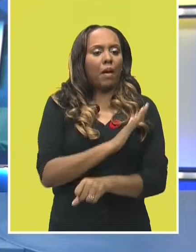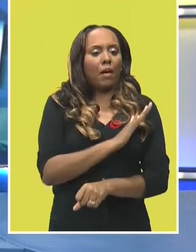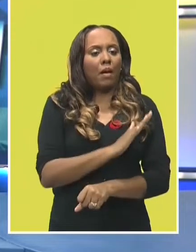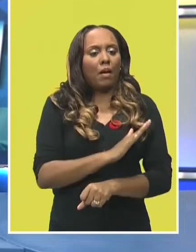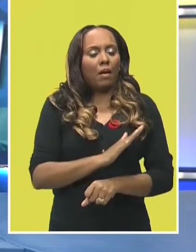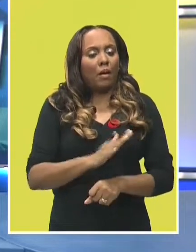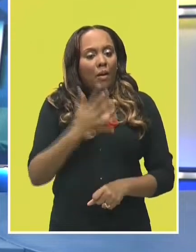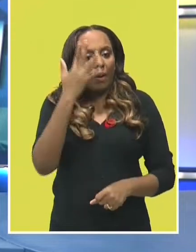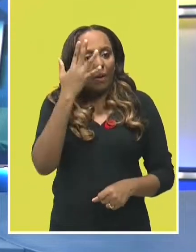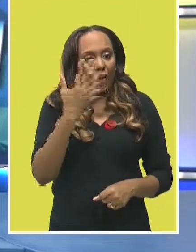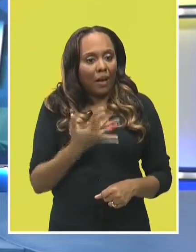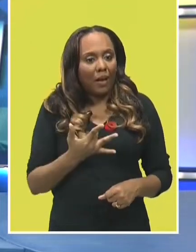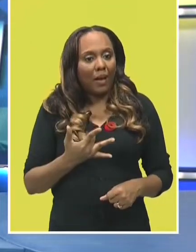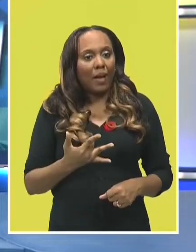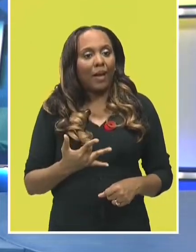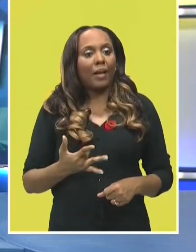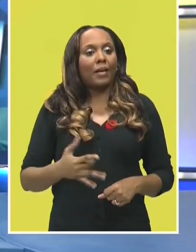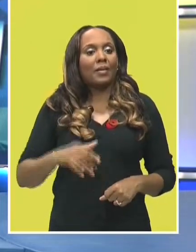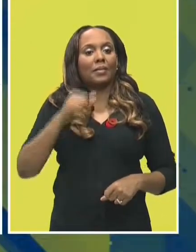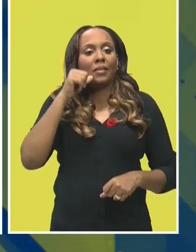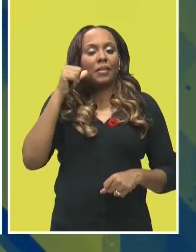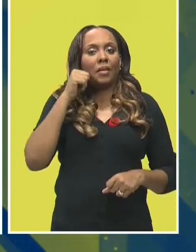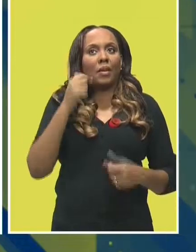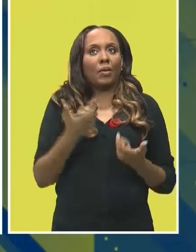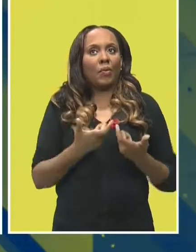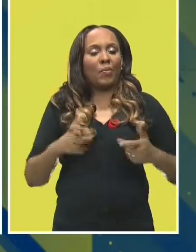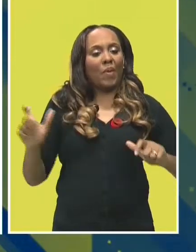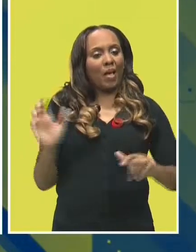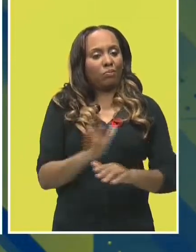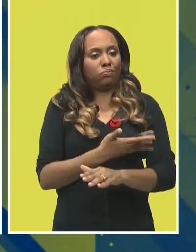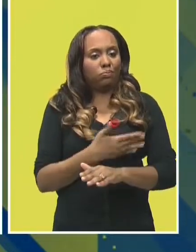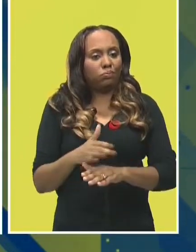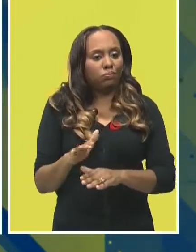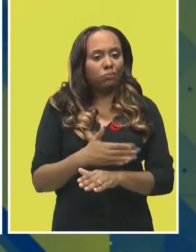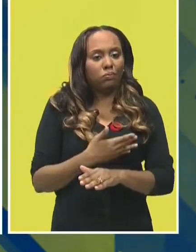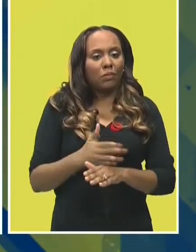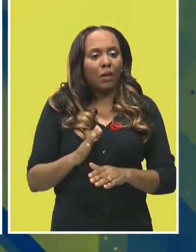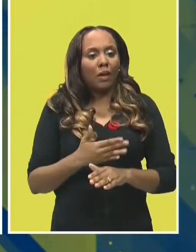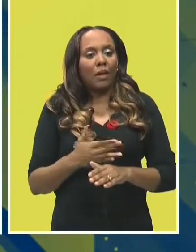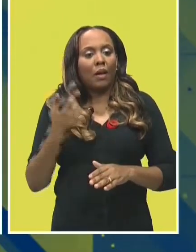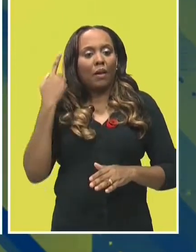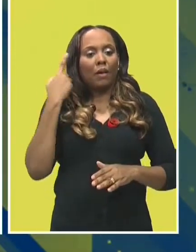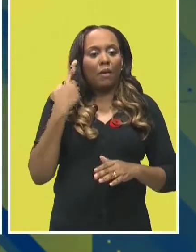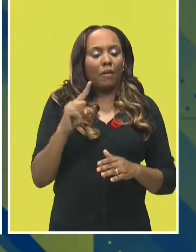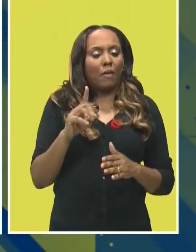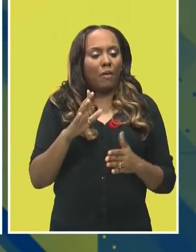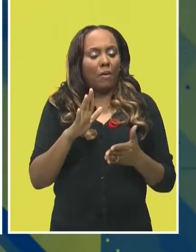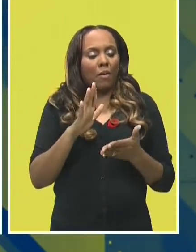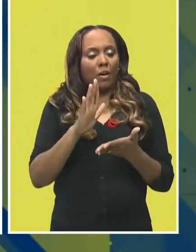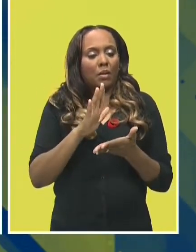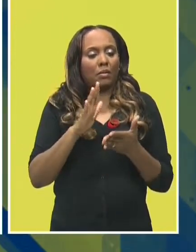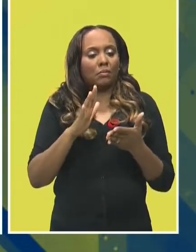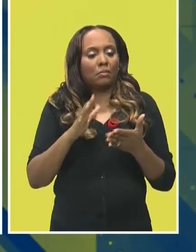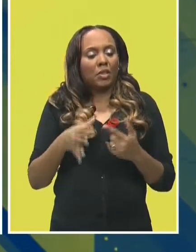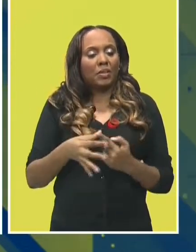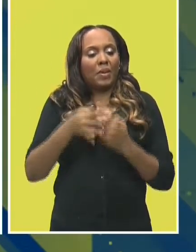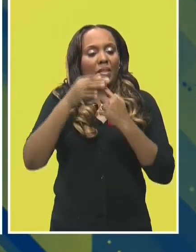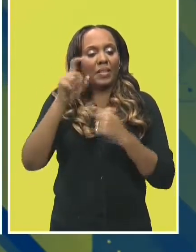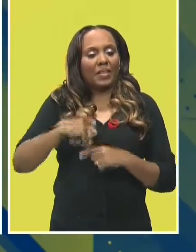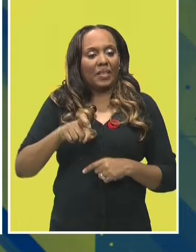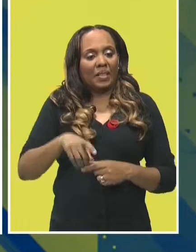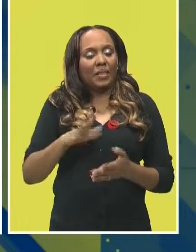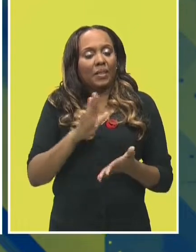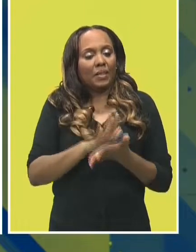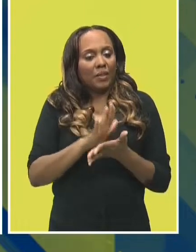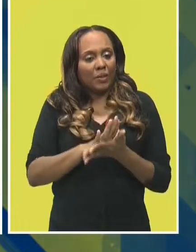Barbados staged a concert featuring international tribute band, the Ultimate Elton and the Rocket Band. Now, hundreds